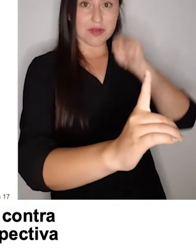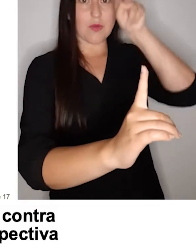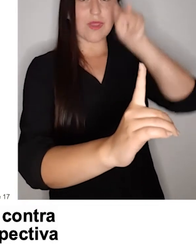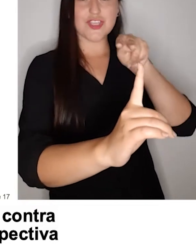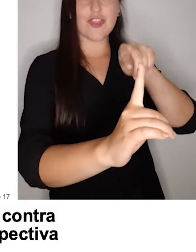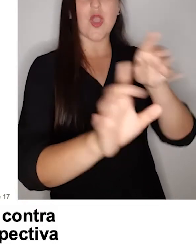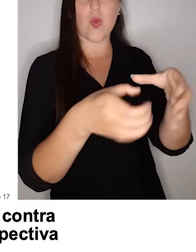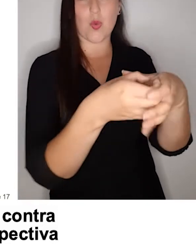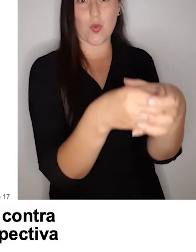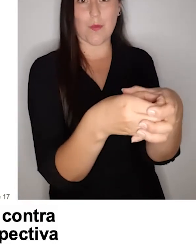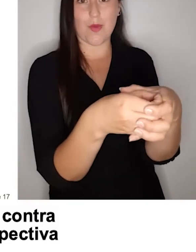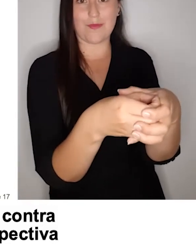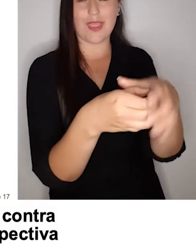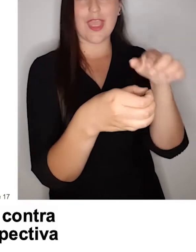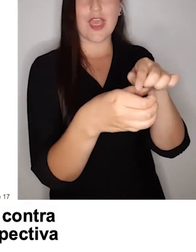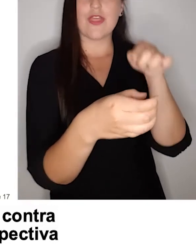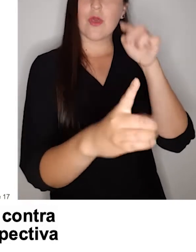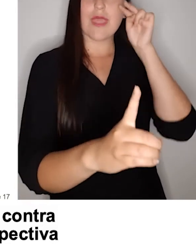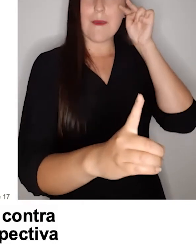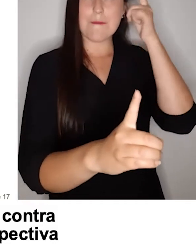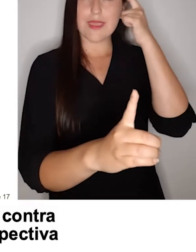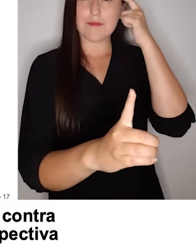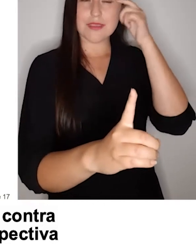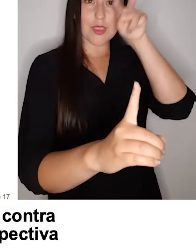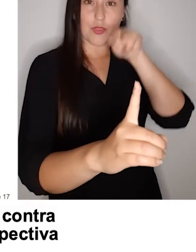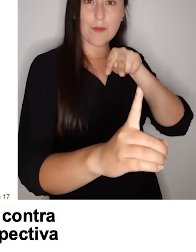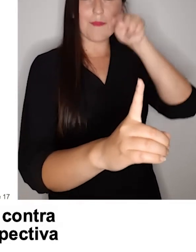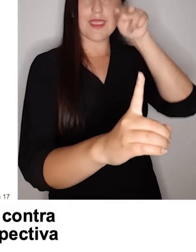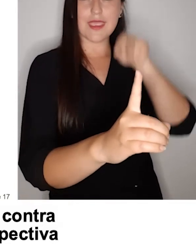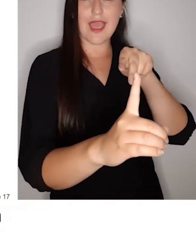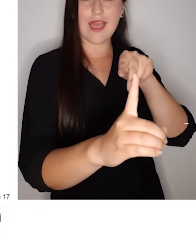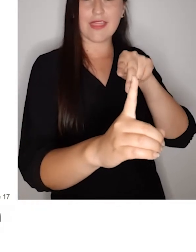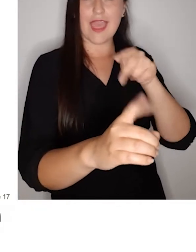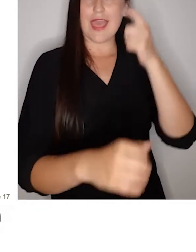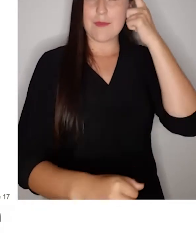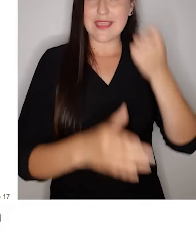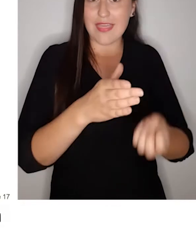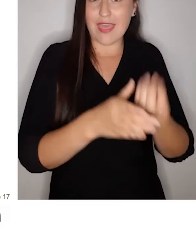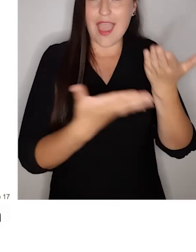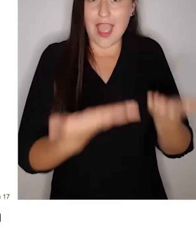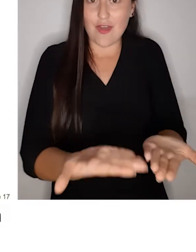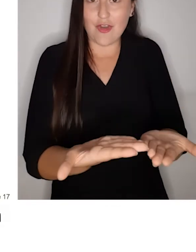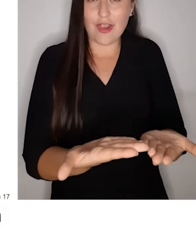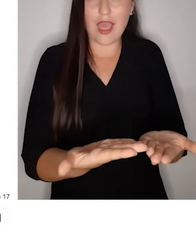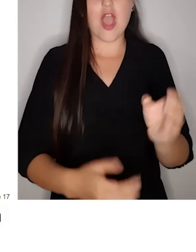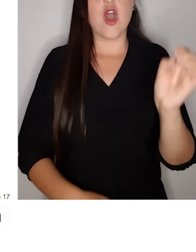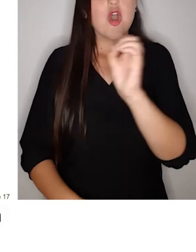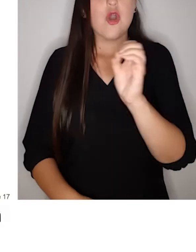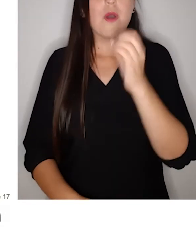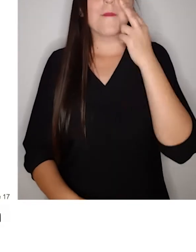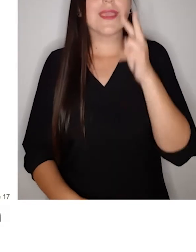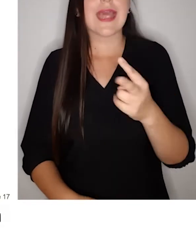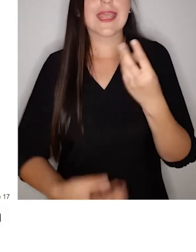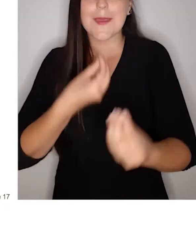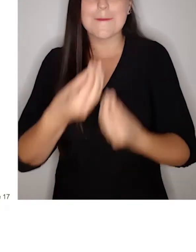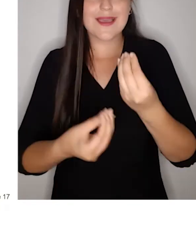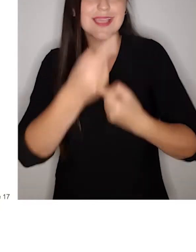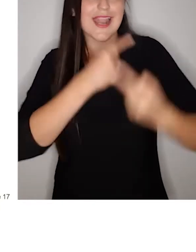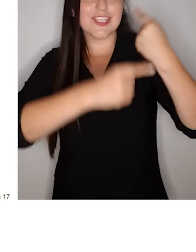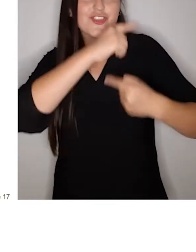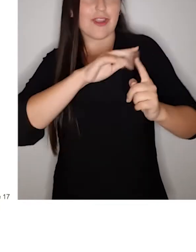against certain group, both in a contemporary perspective, but also by looking at the historic